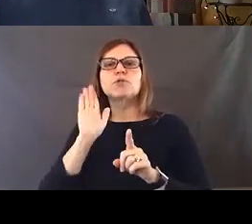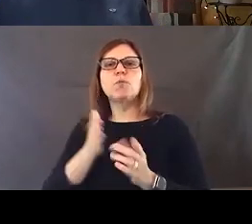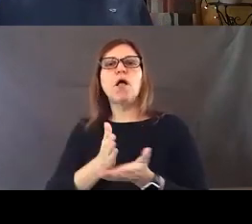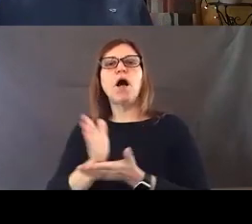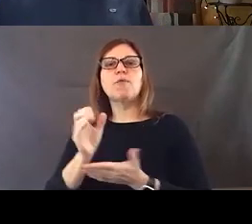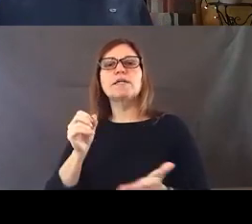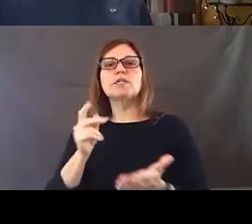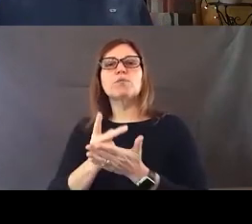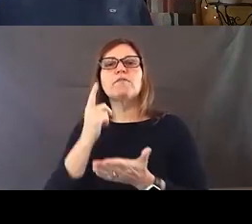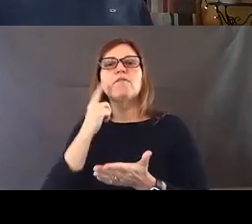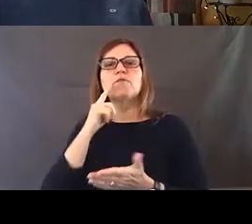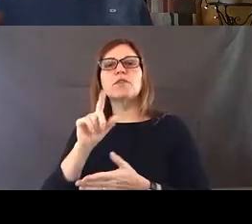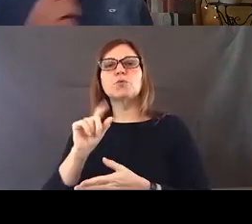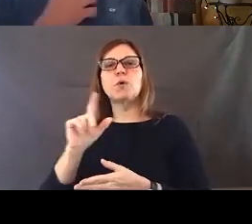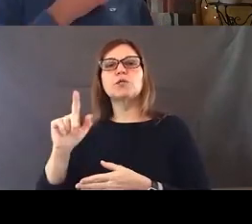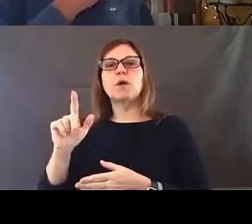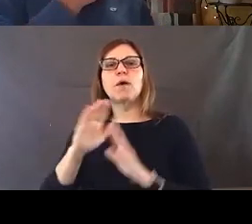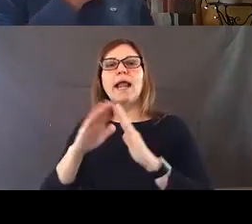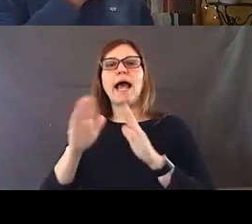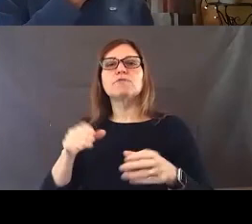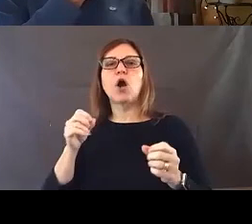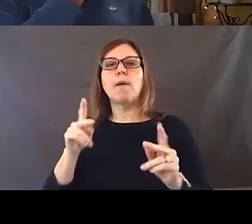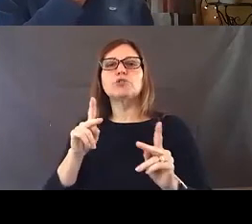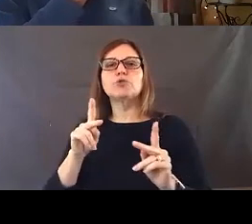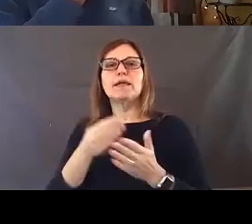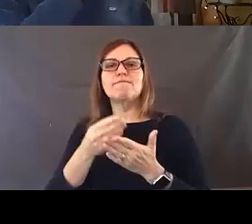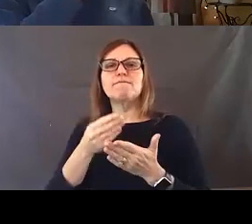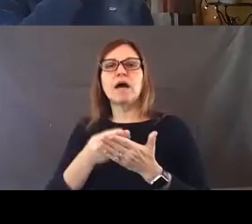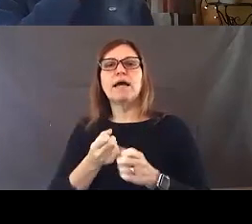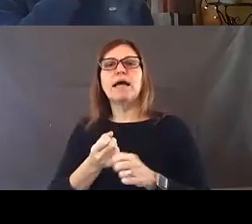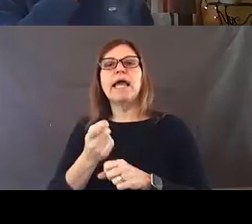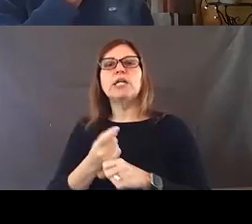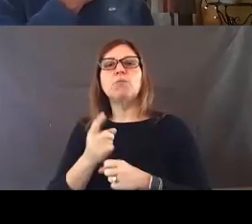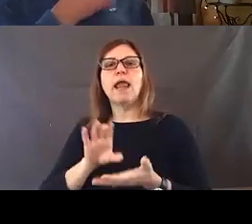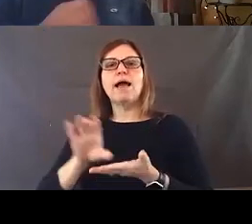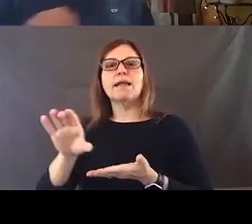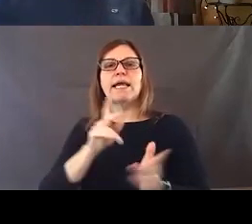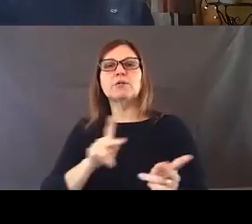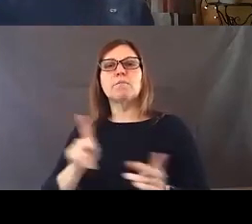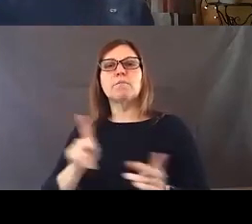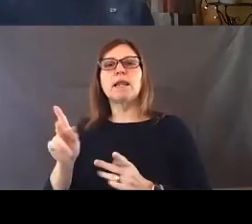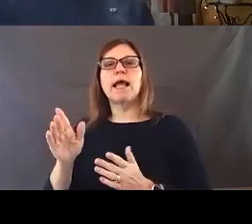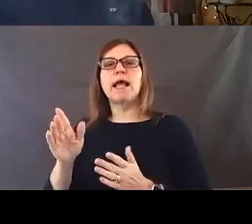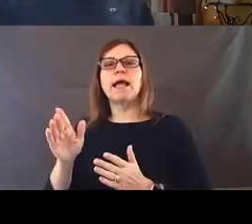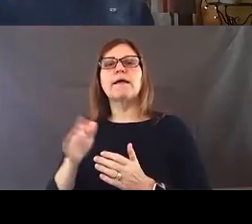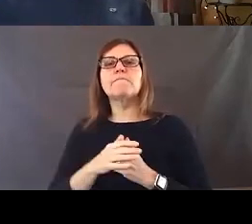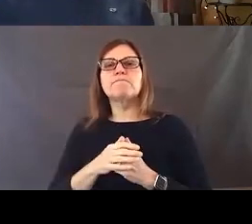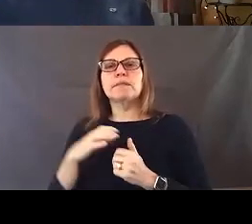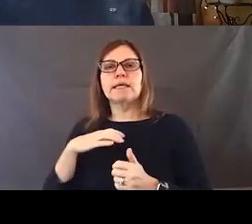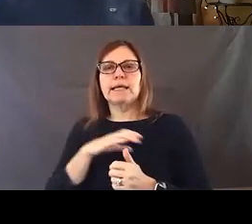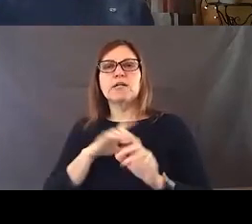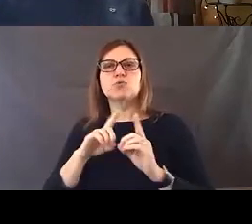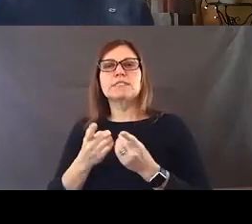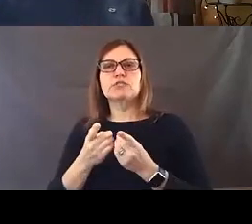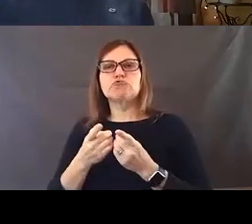the 2021 Housing Opportunity Fund Annual Allocation Plan, Council Districts Hall.